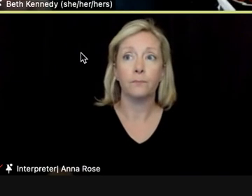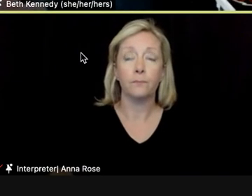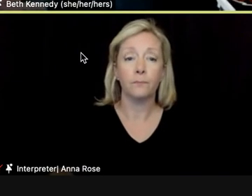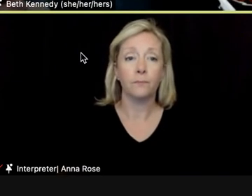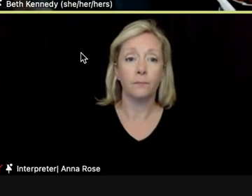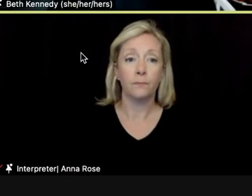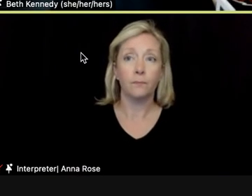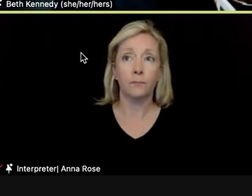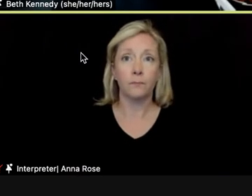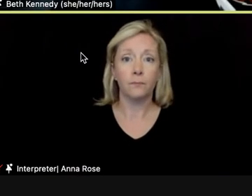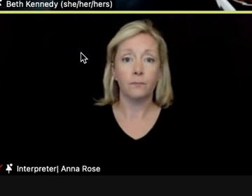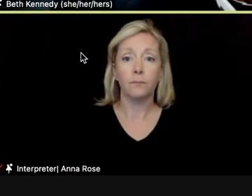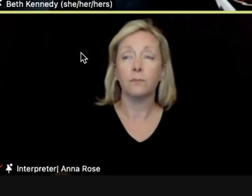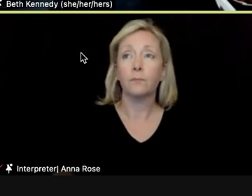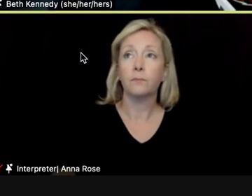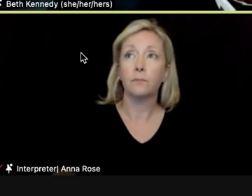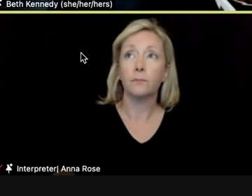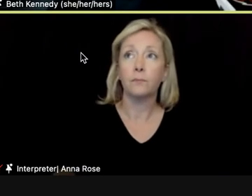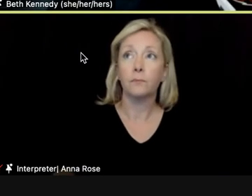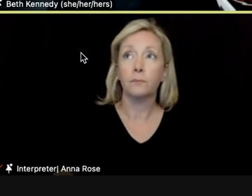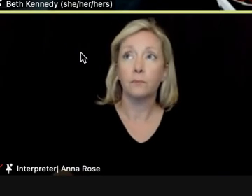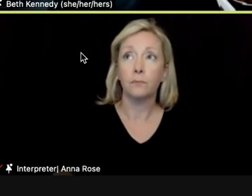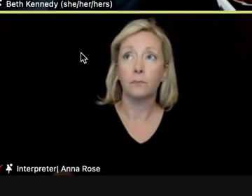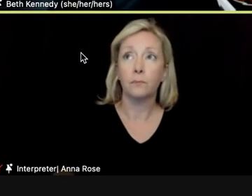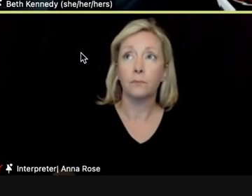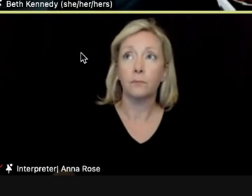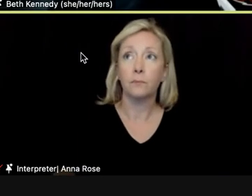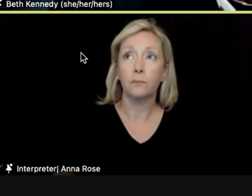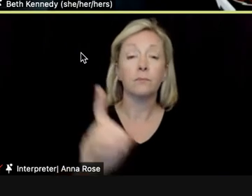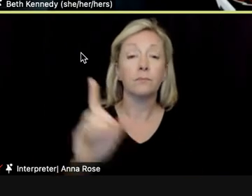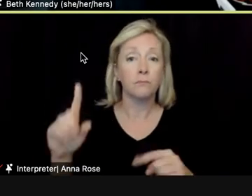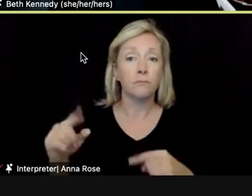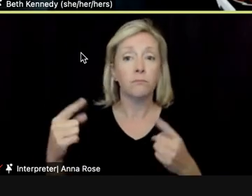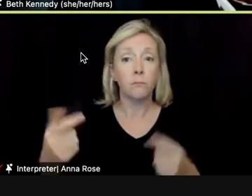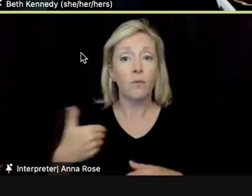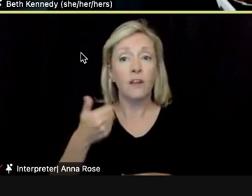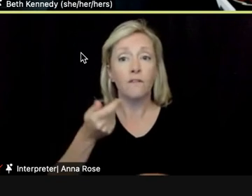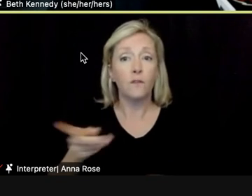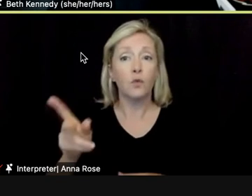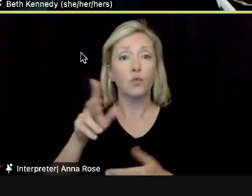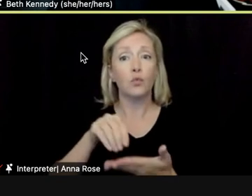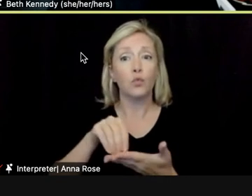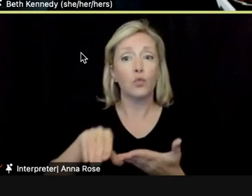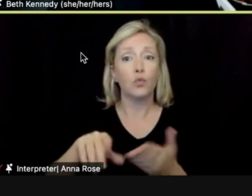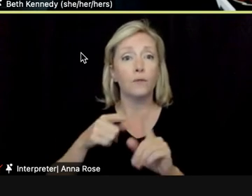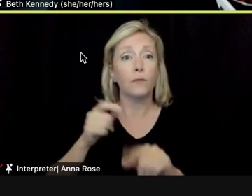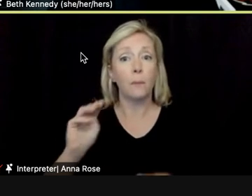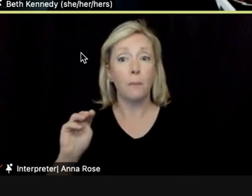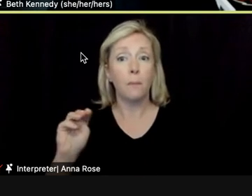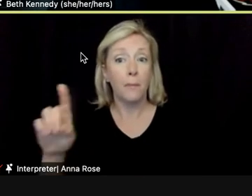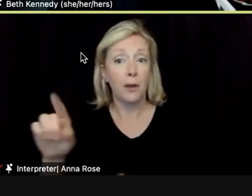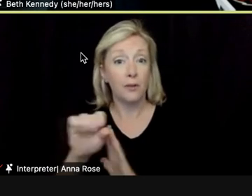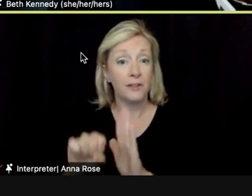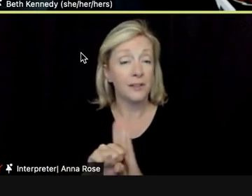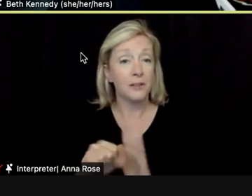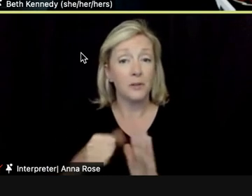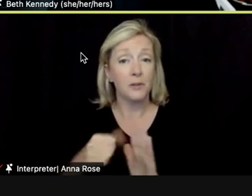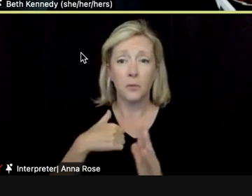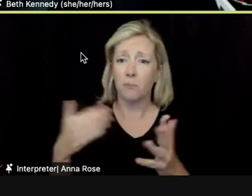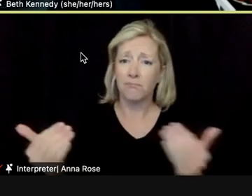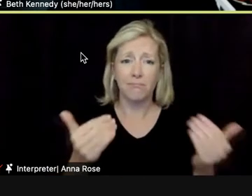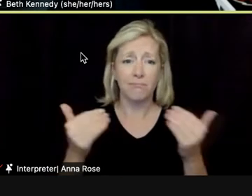I would welcome your interest. In addition to running that program and teaching the classes,